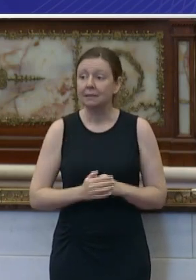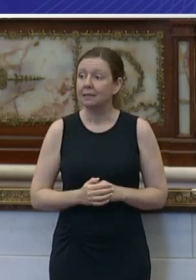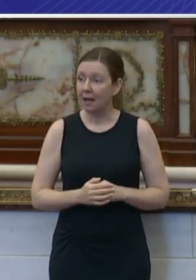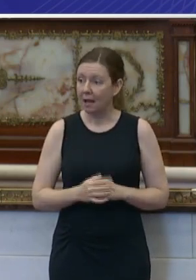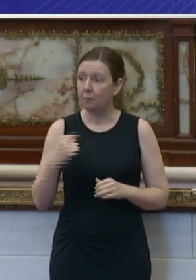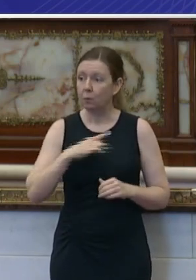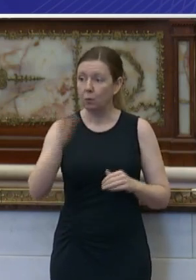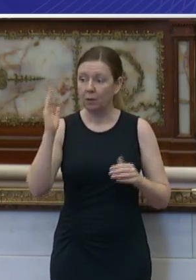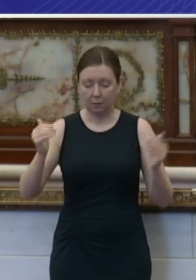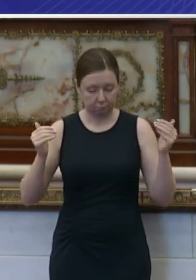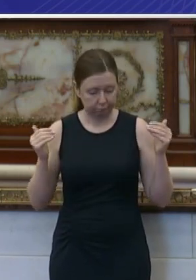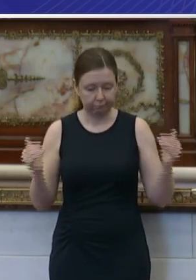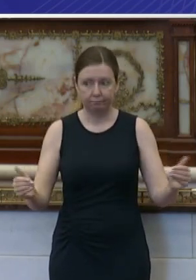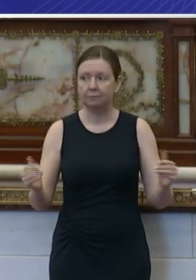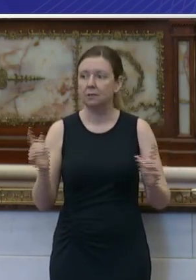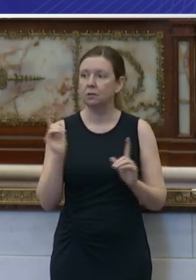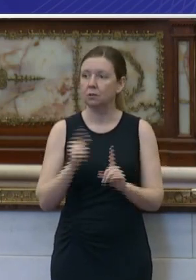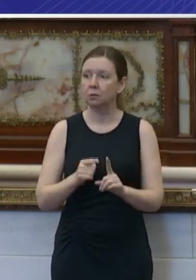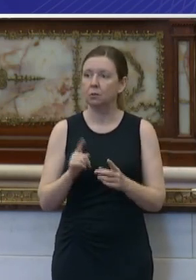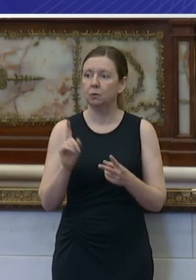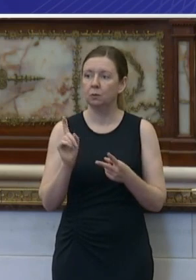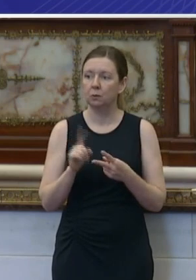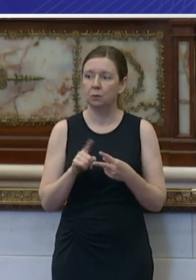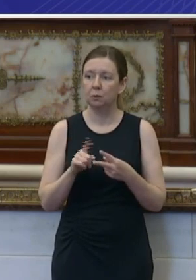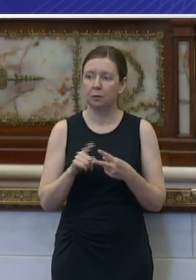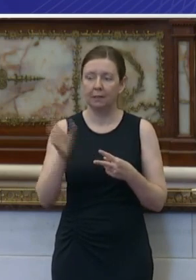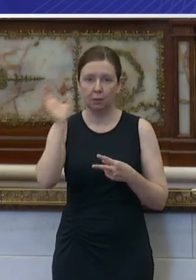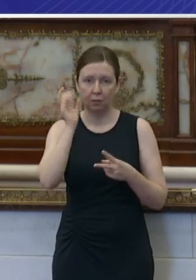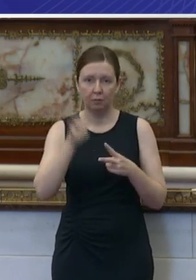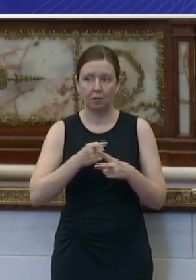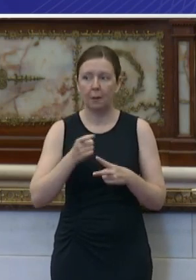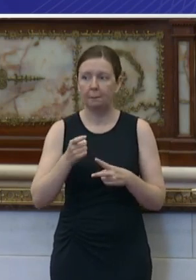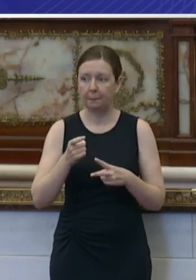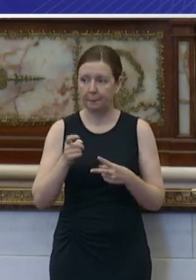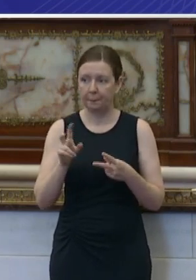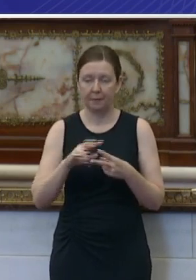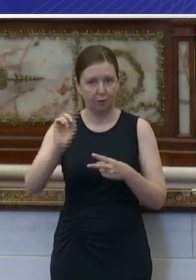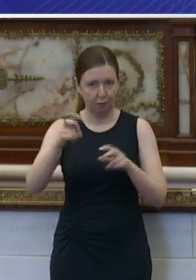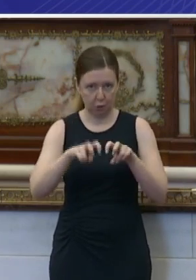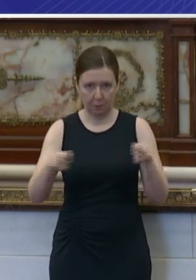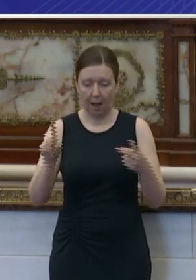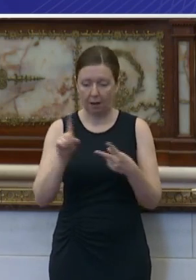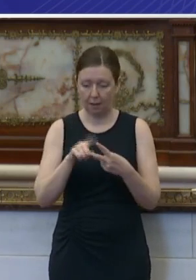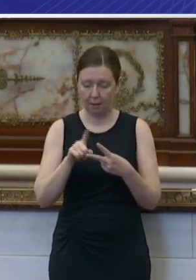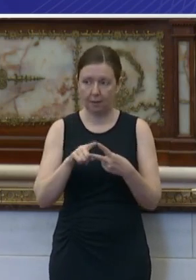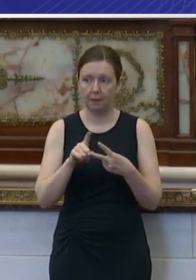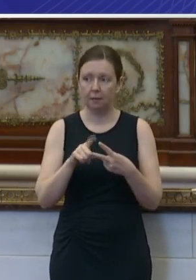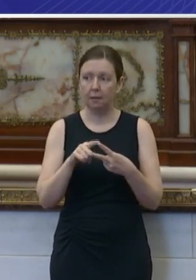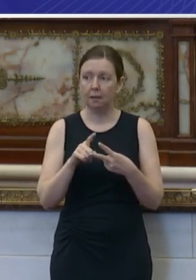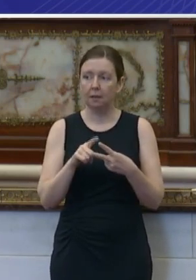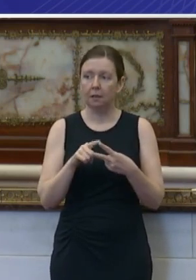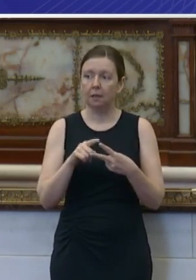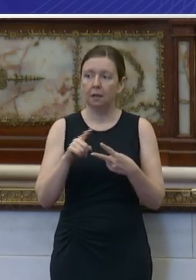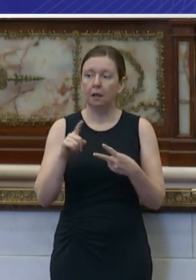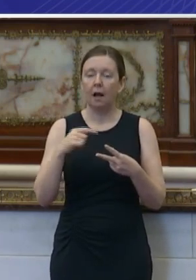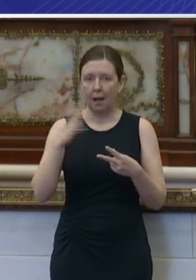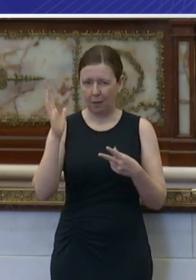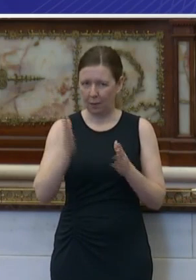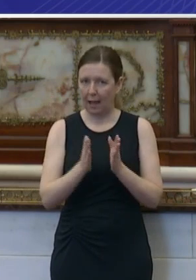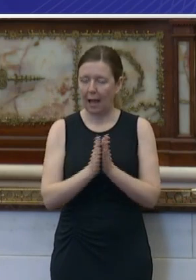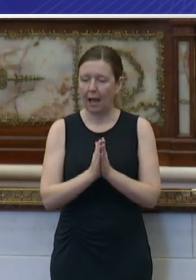And we are going to go right into hearing from the first panel that's been called. I am going